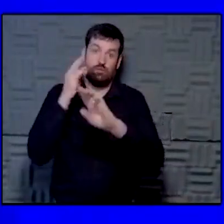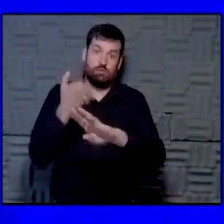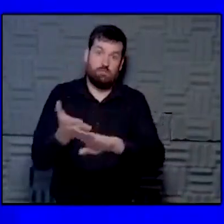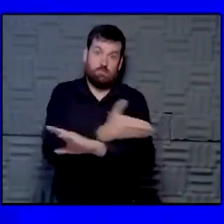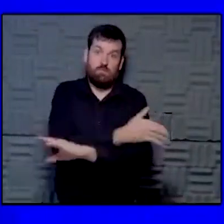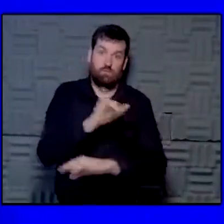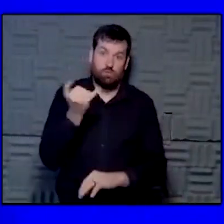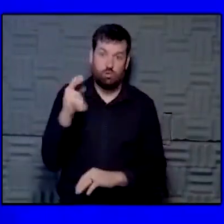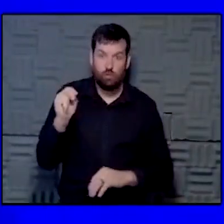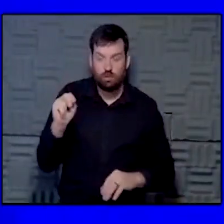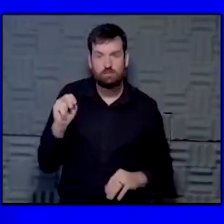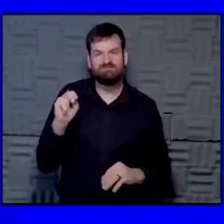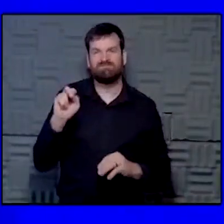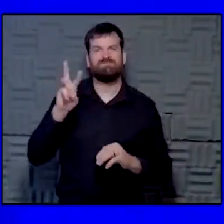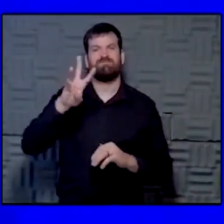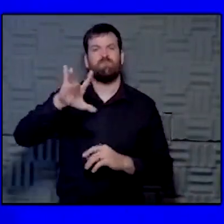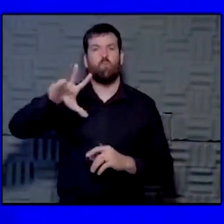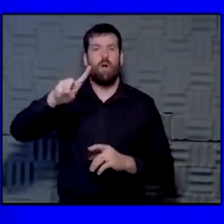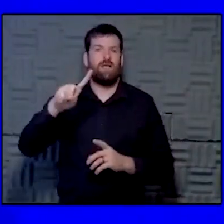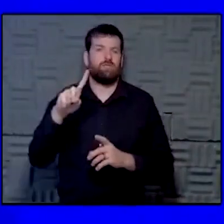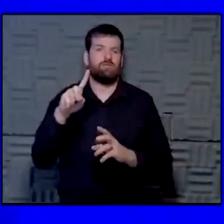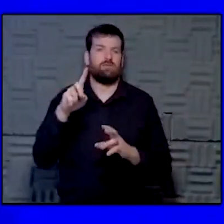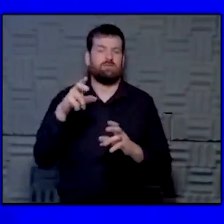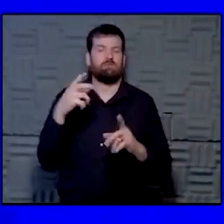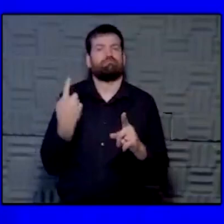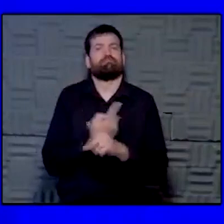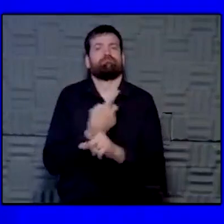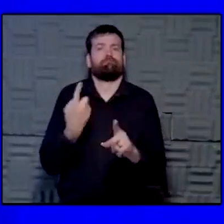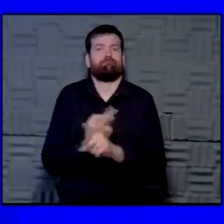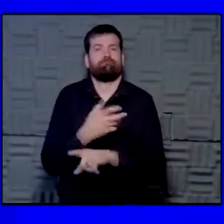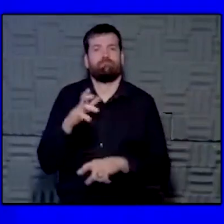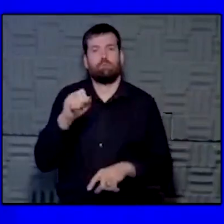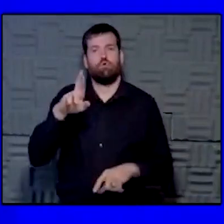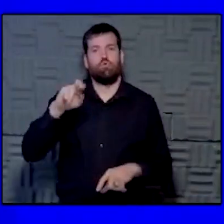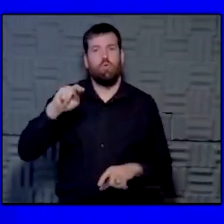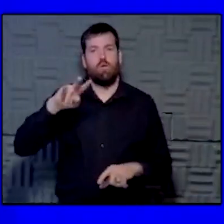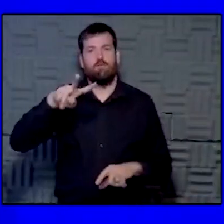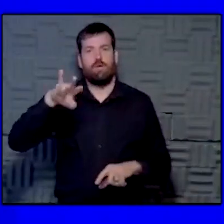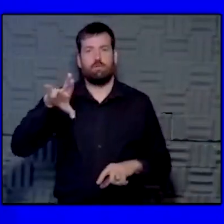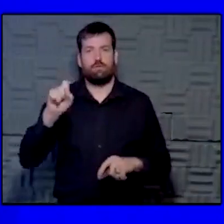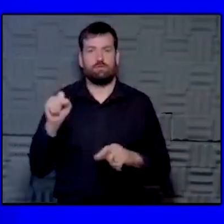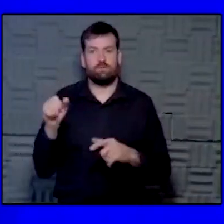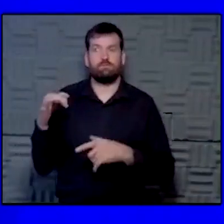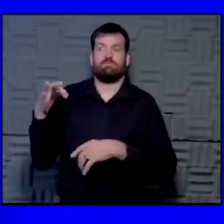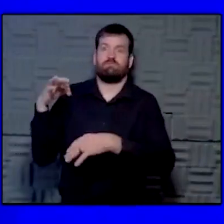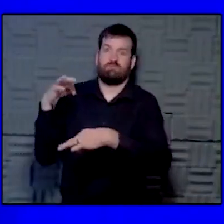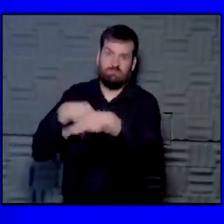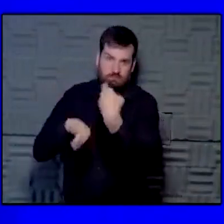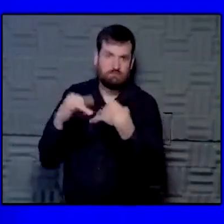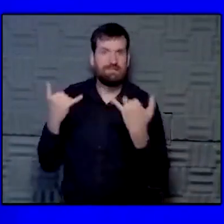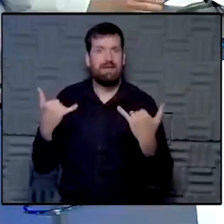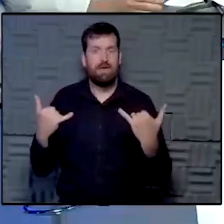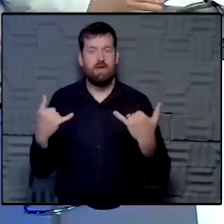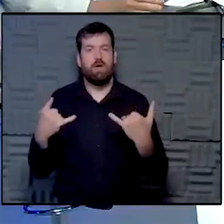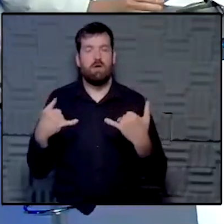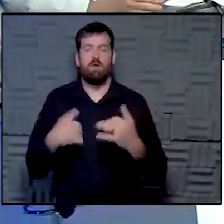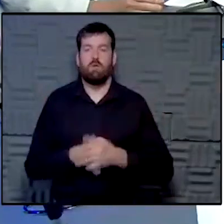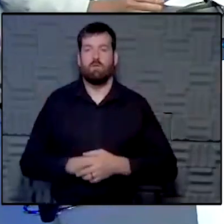was more of just a wild type, simple coronavirus that was circulating compared to what is circulating right now.